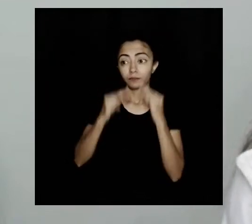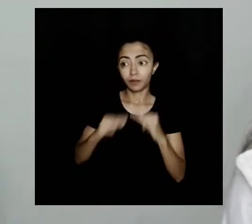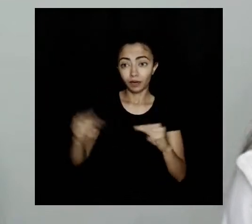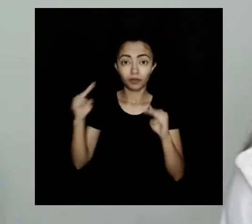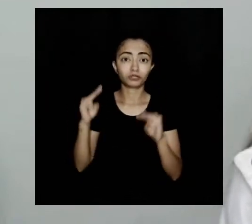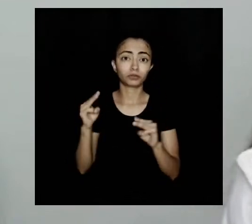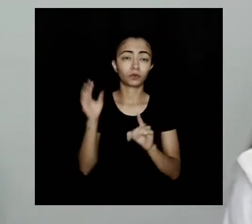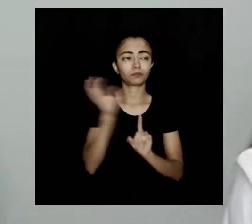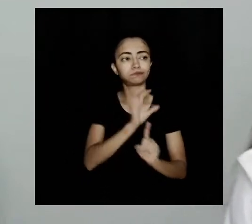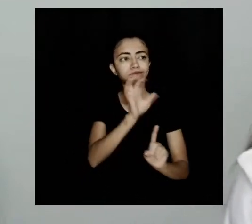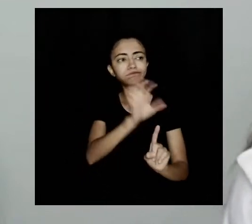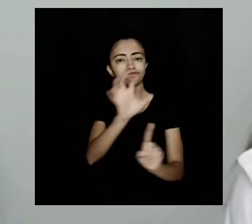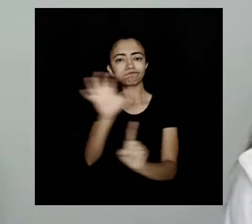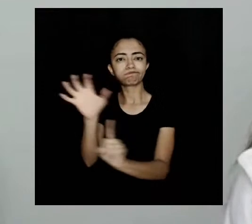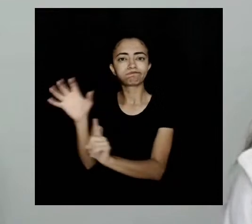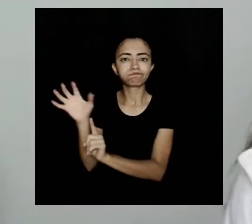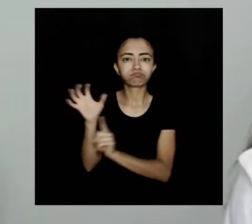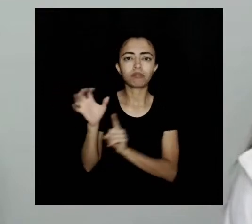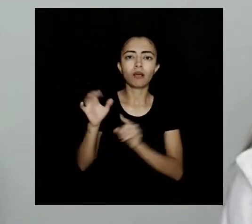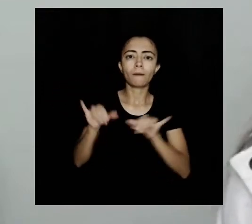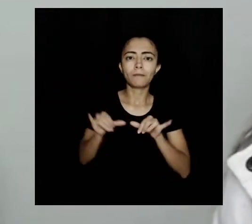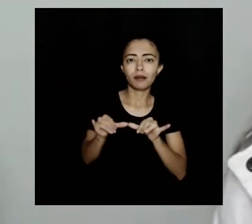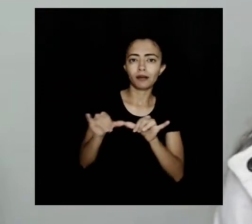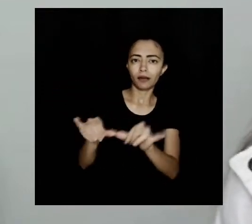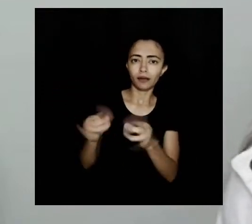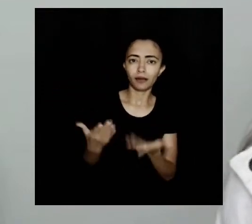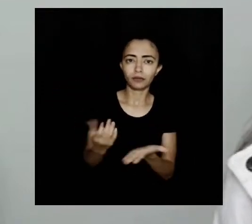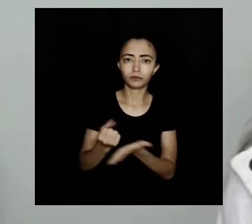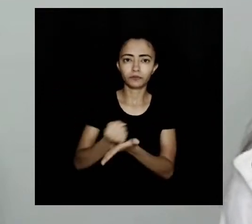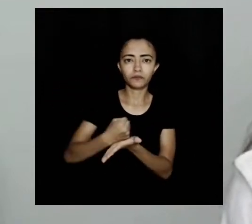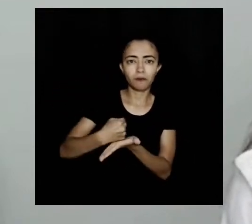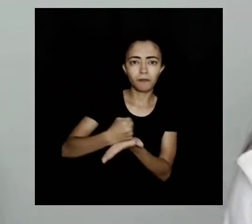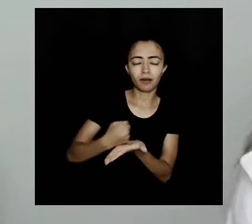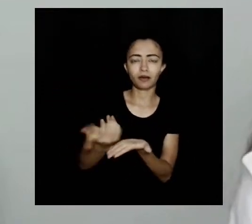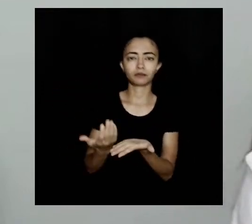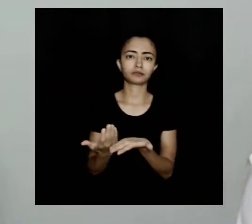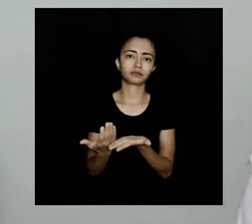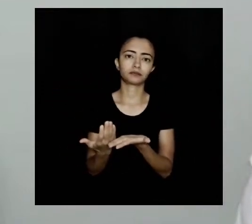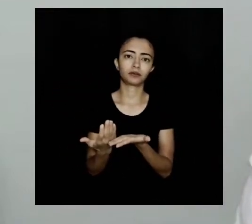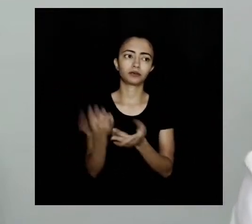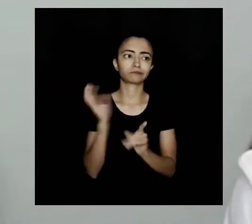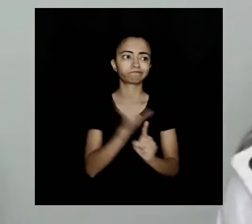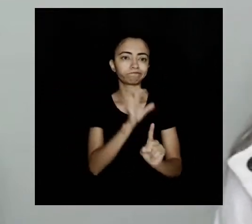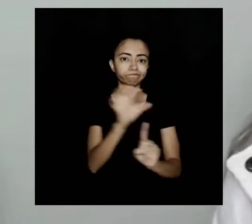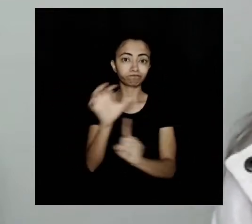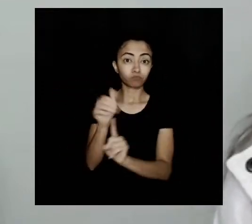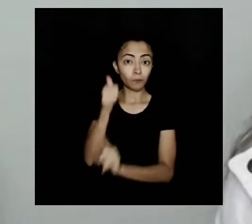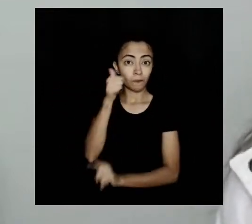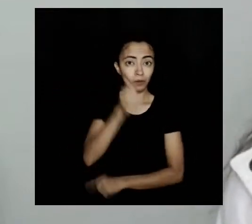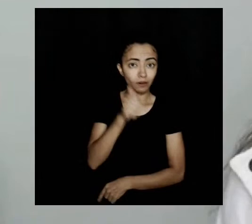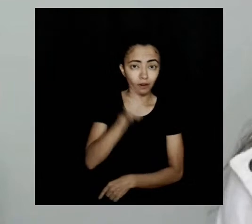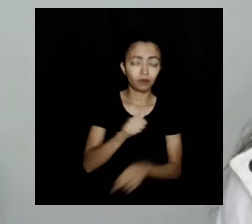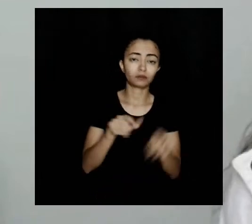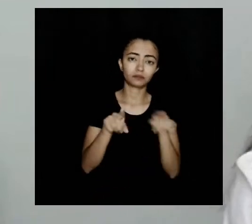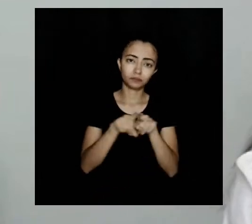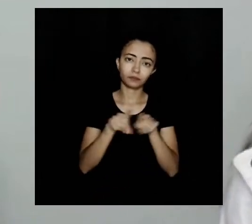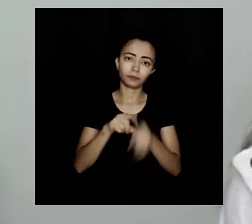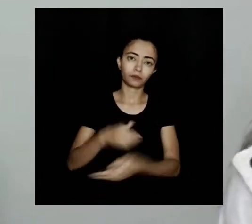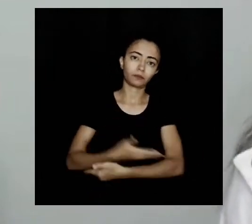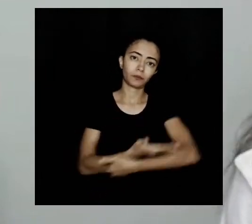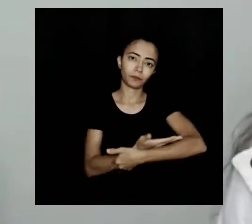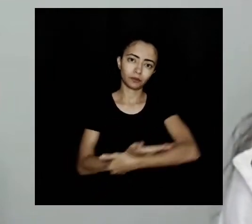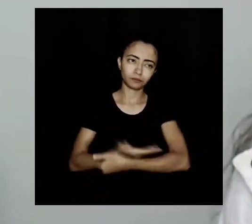much beyond just the local place of purchase. The shops go at reaching directly everyone within their homes,